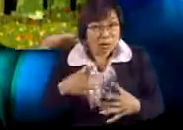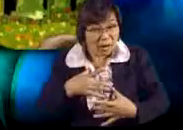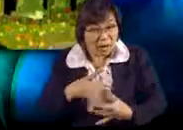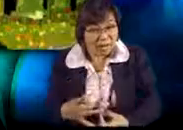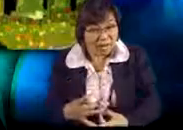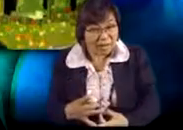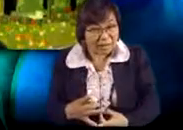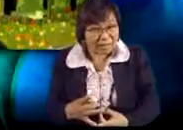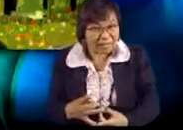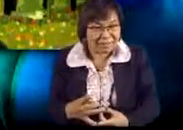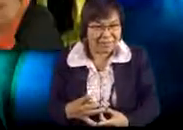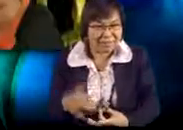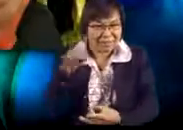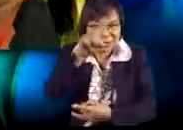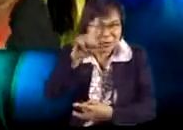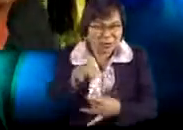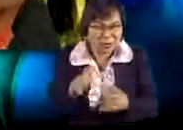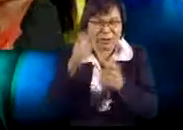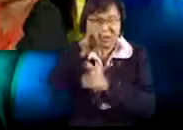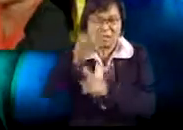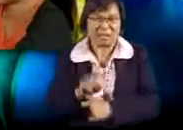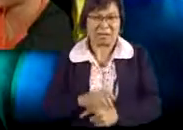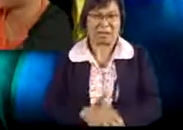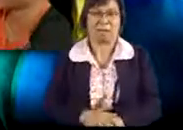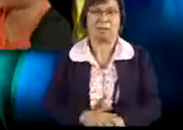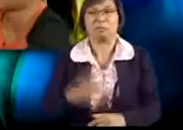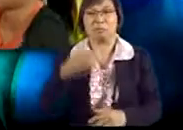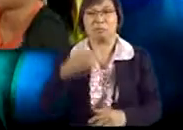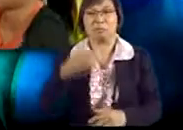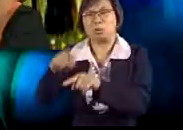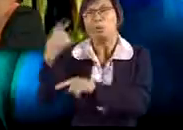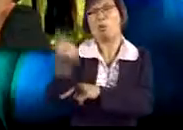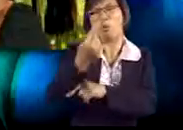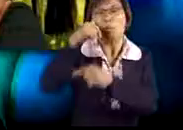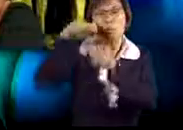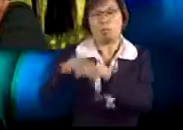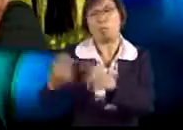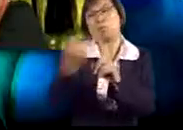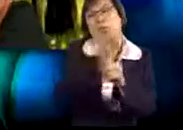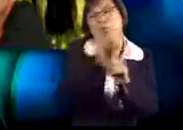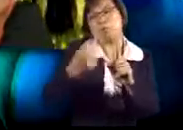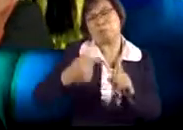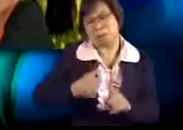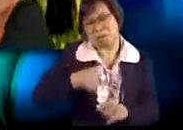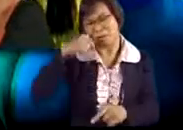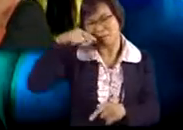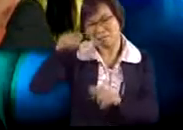like quizzes, Nick? I hate quizzes because my sister always beats me.